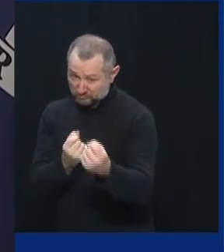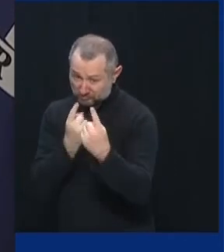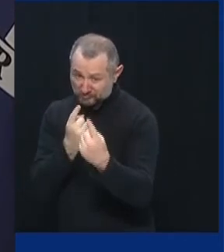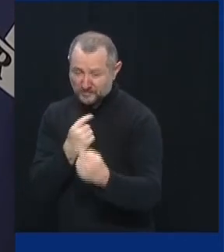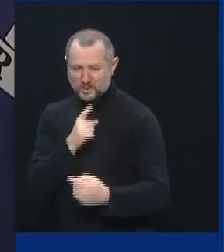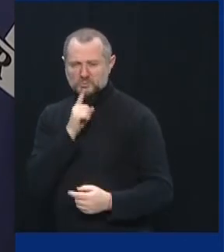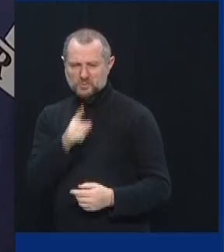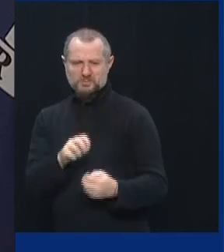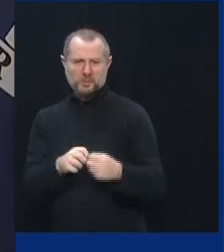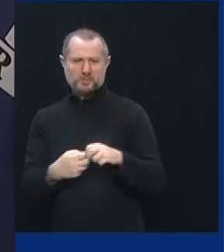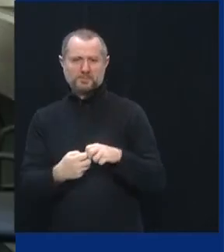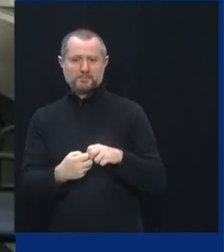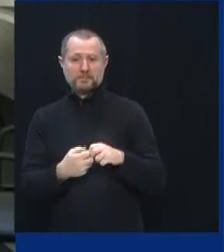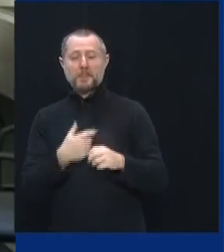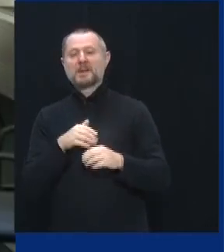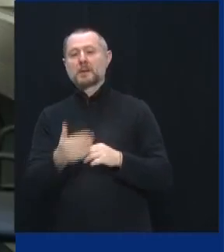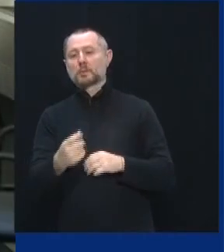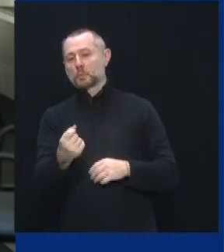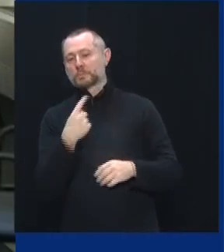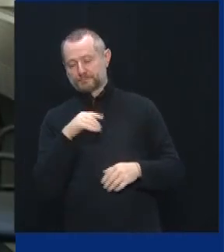Next question, operator.